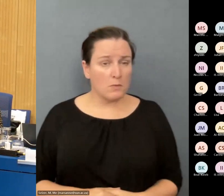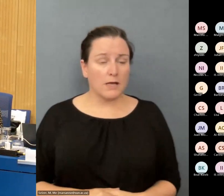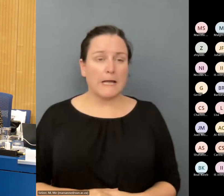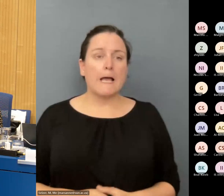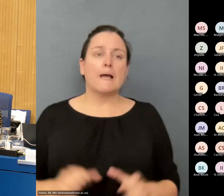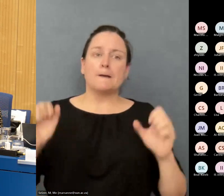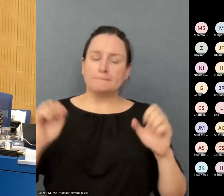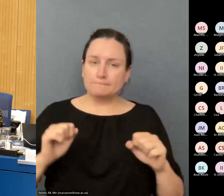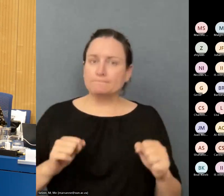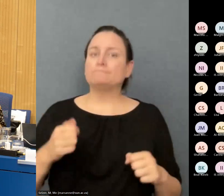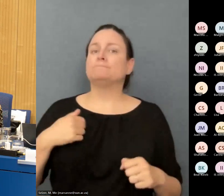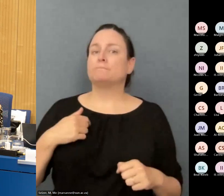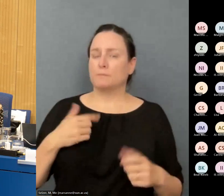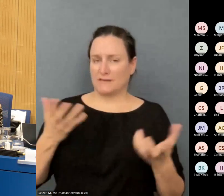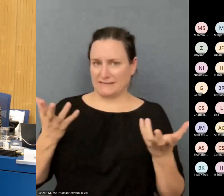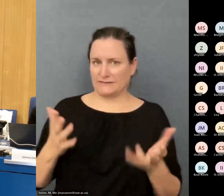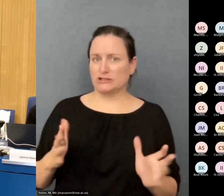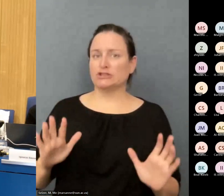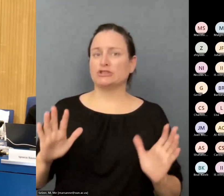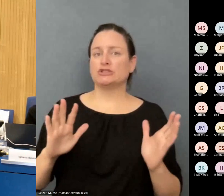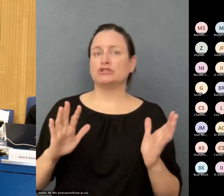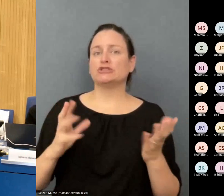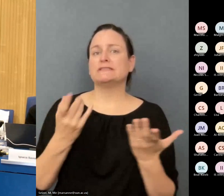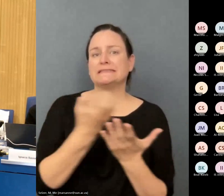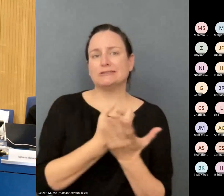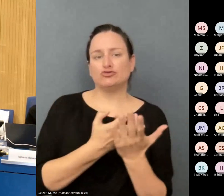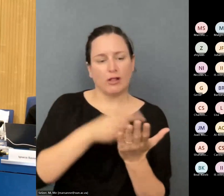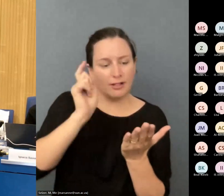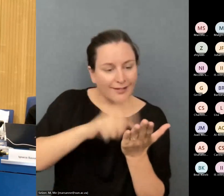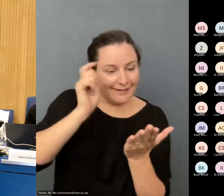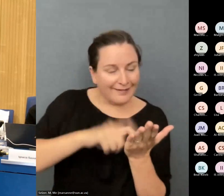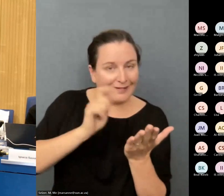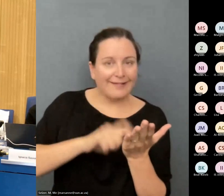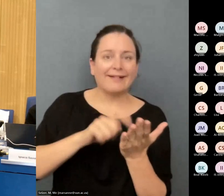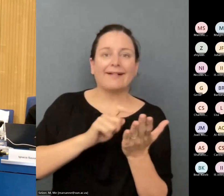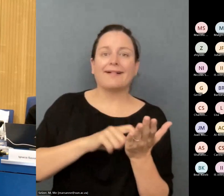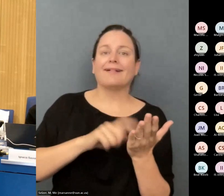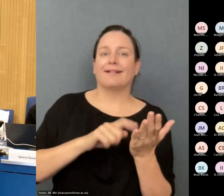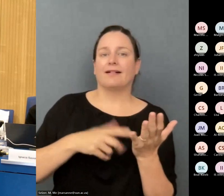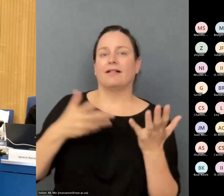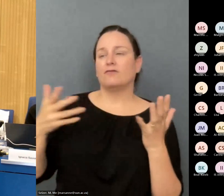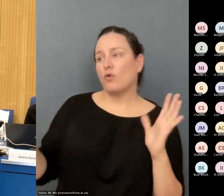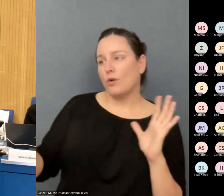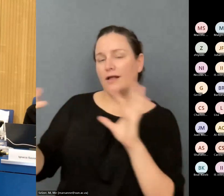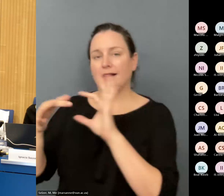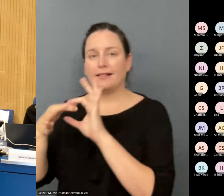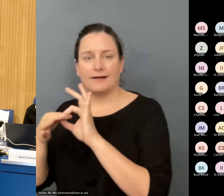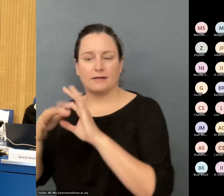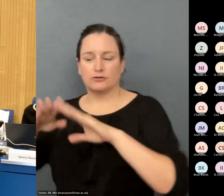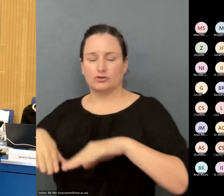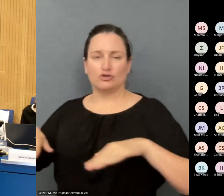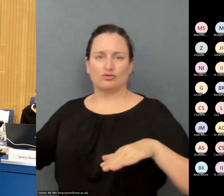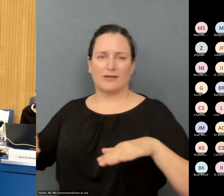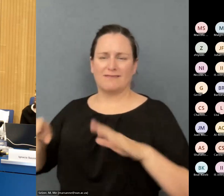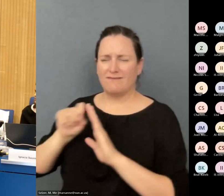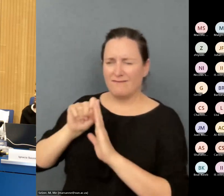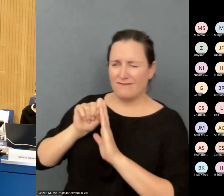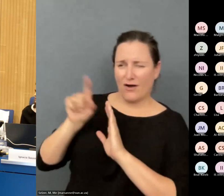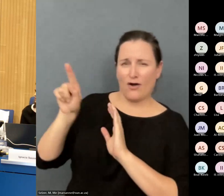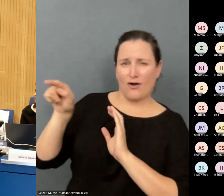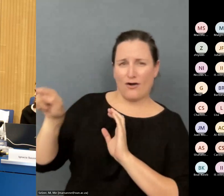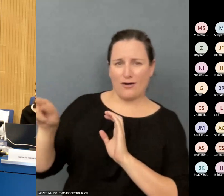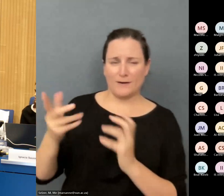apps as well to try to get to the homes of these kids that are far away. Sometimes it's kind of difficult